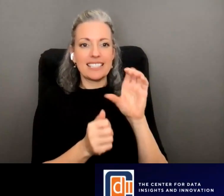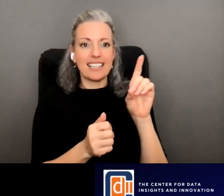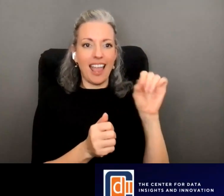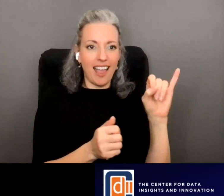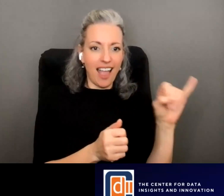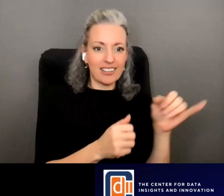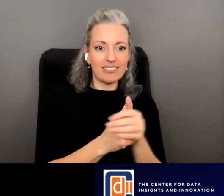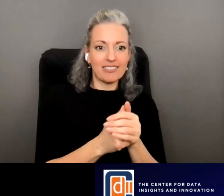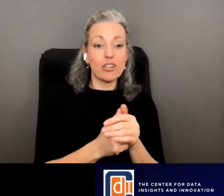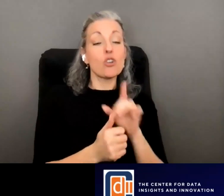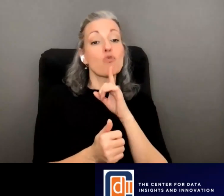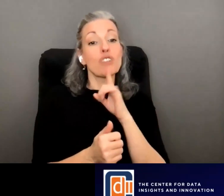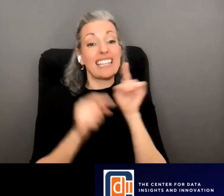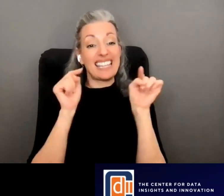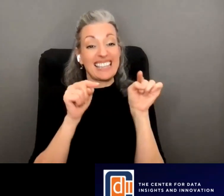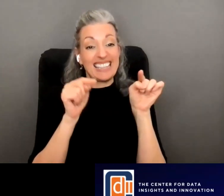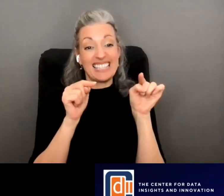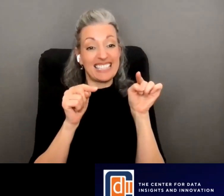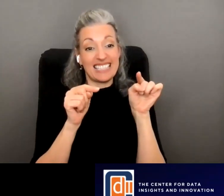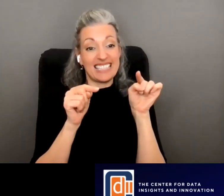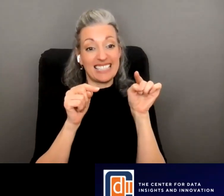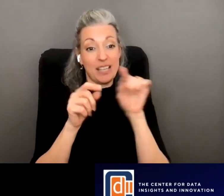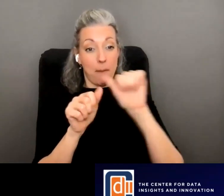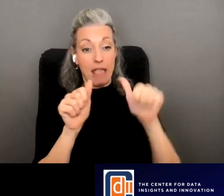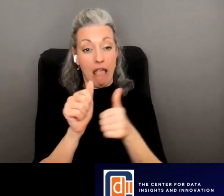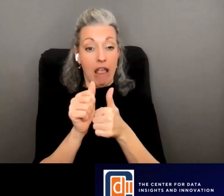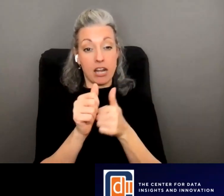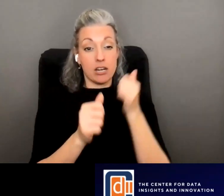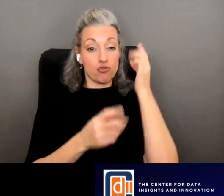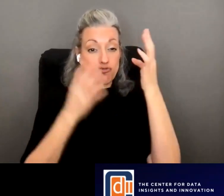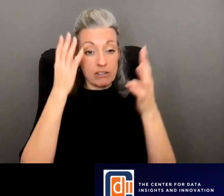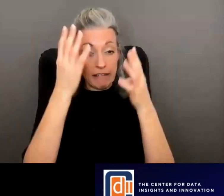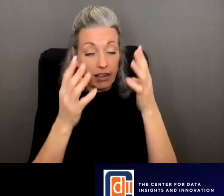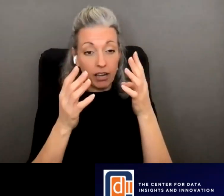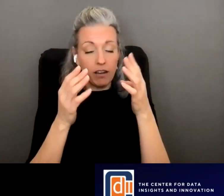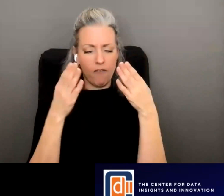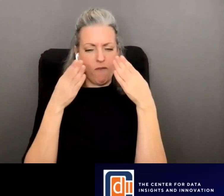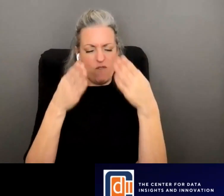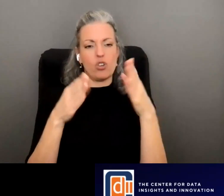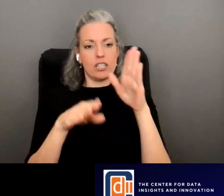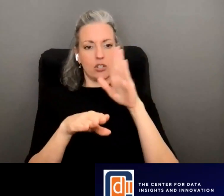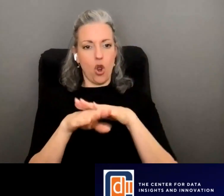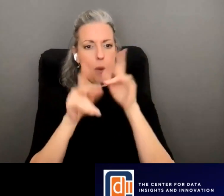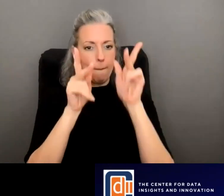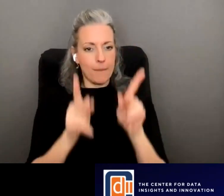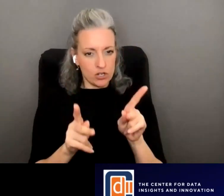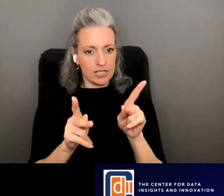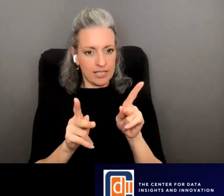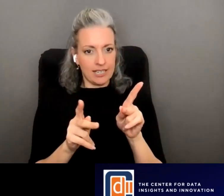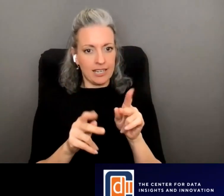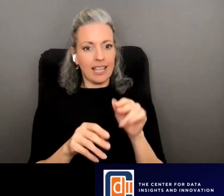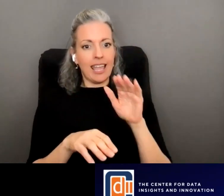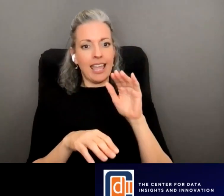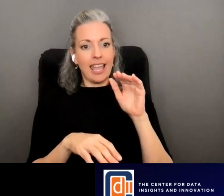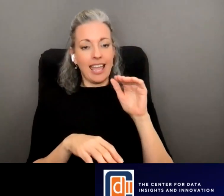really CDII is charged with creating a person-centered data ecosystem at